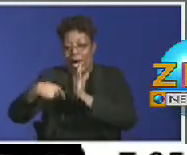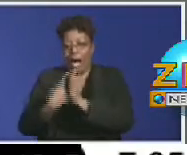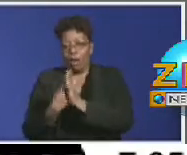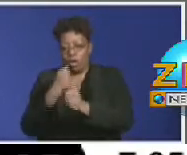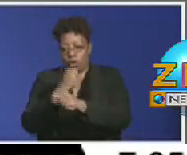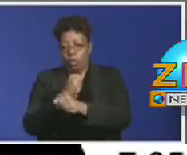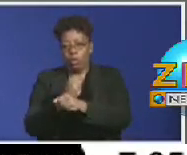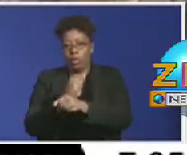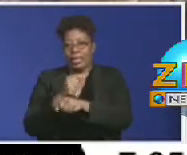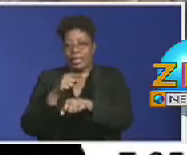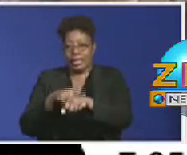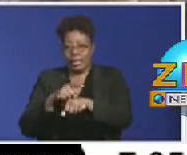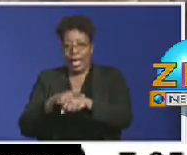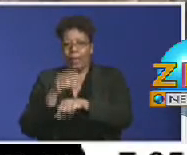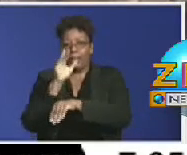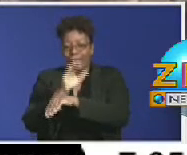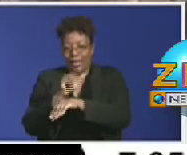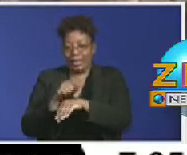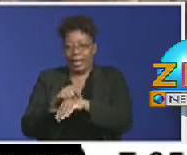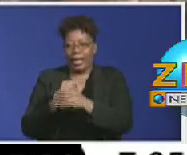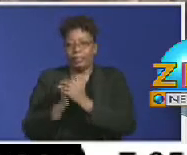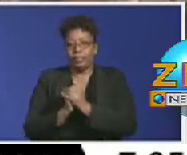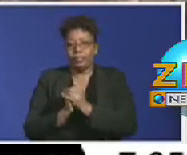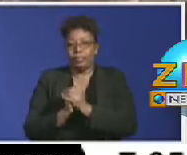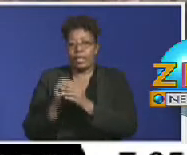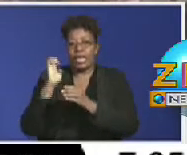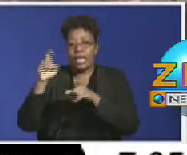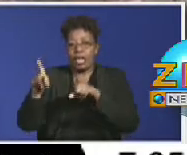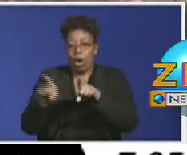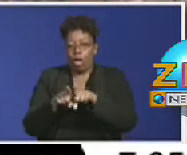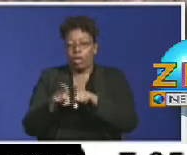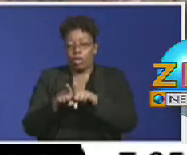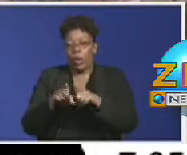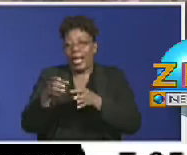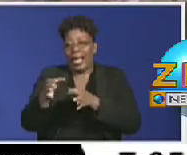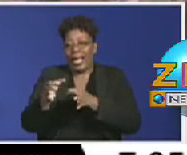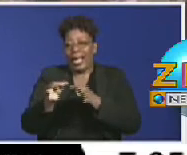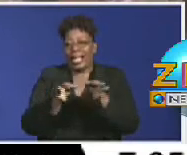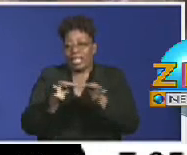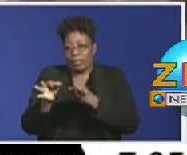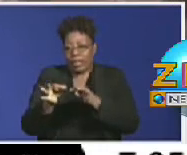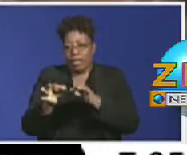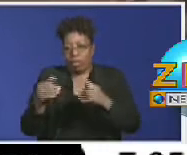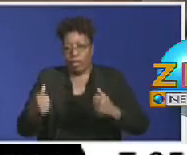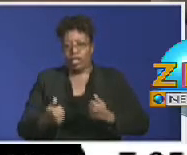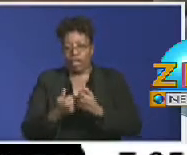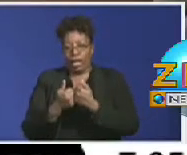at night. Now, Burrows further explained where the challenges come in.